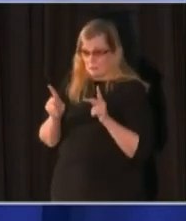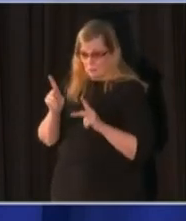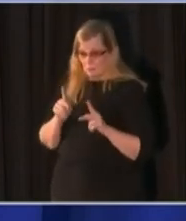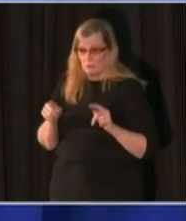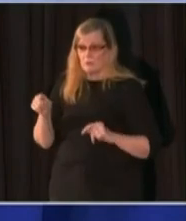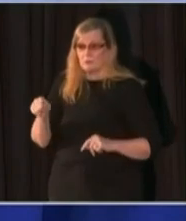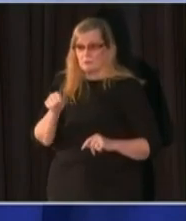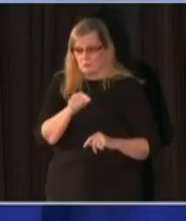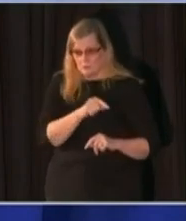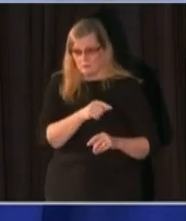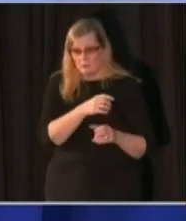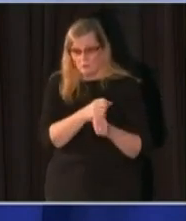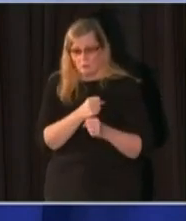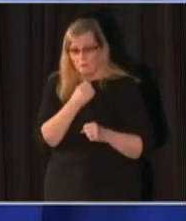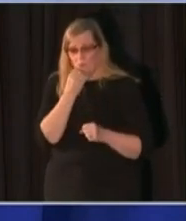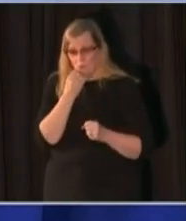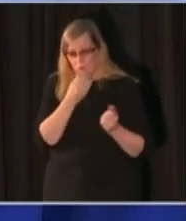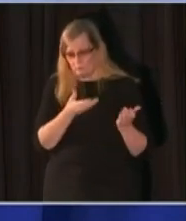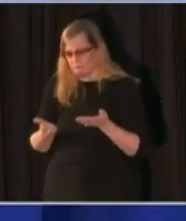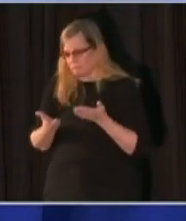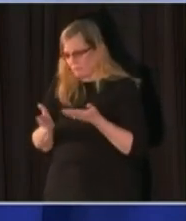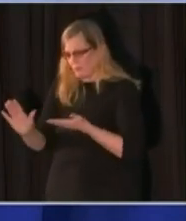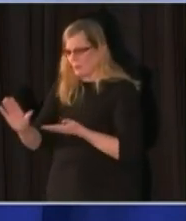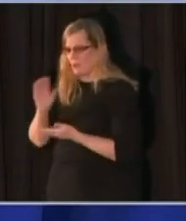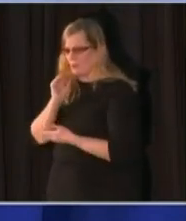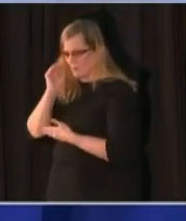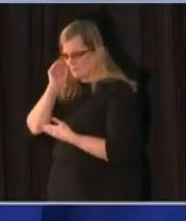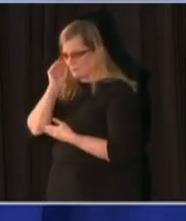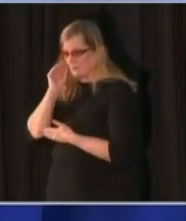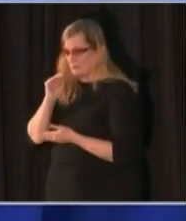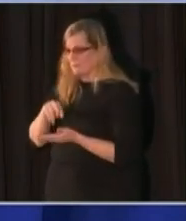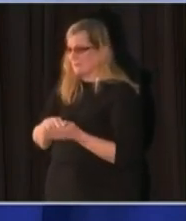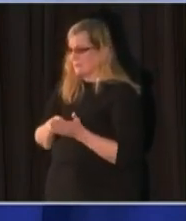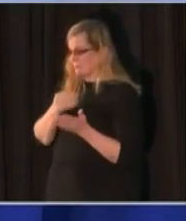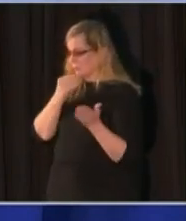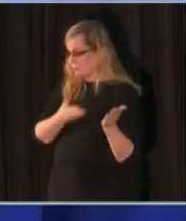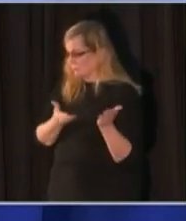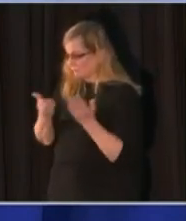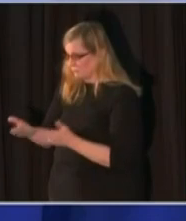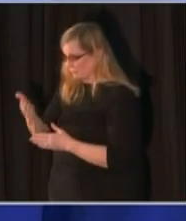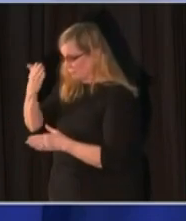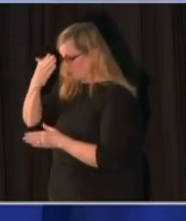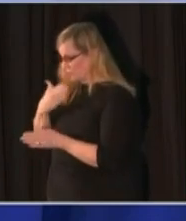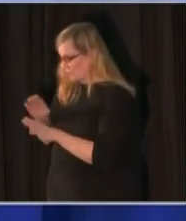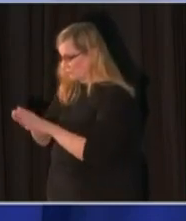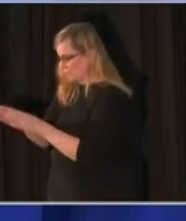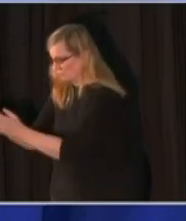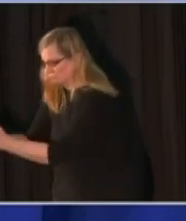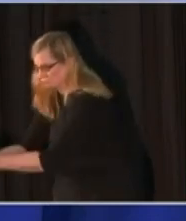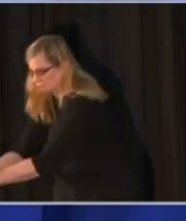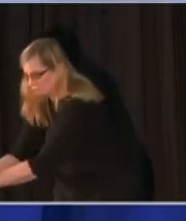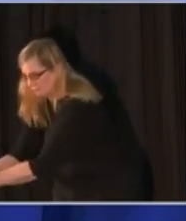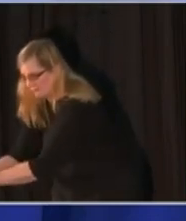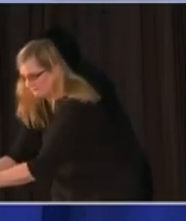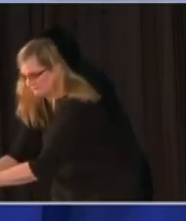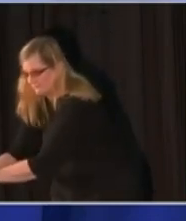the community. Food would be left at the person's door, and because this is based